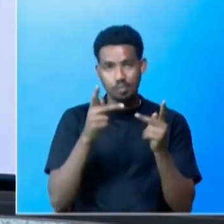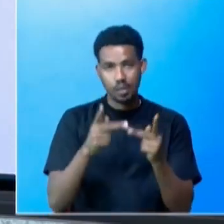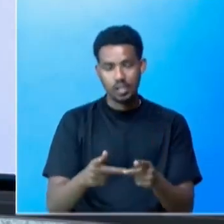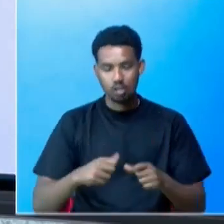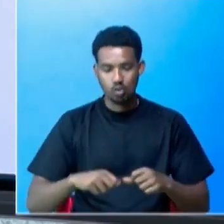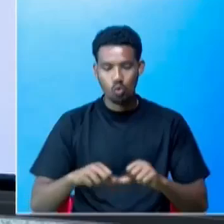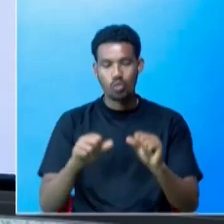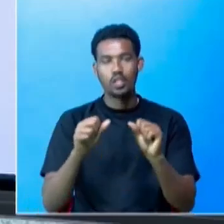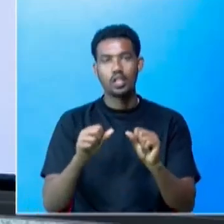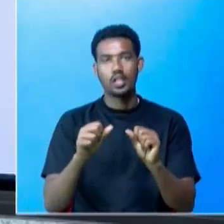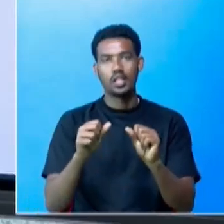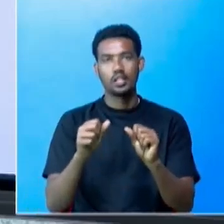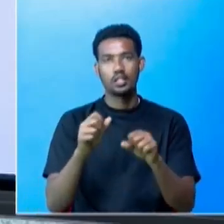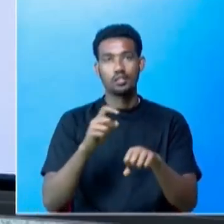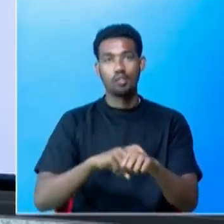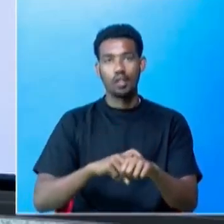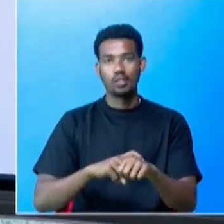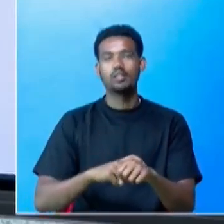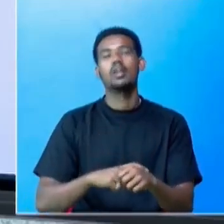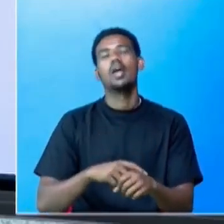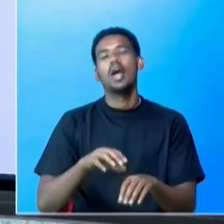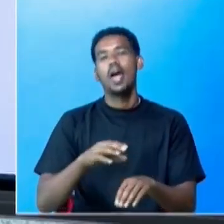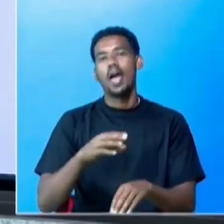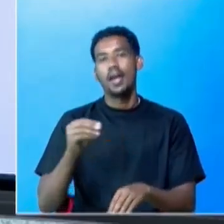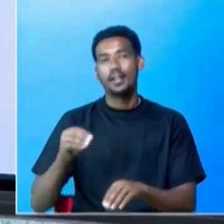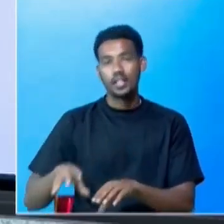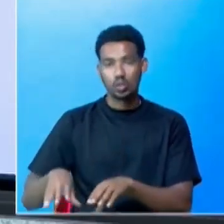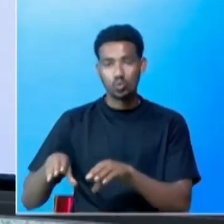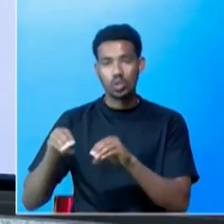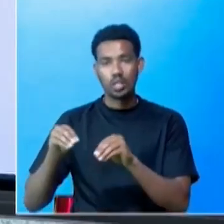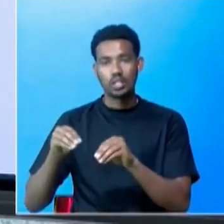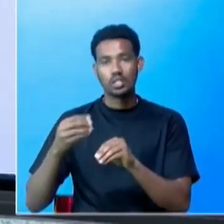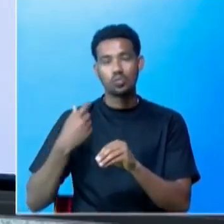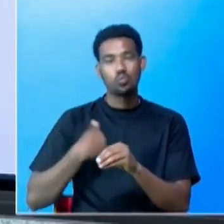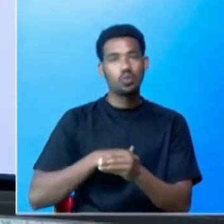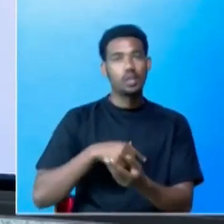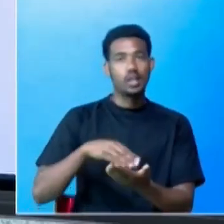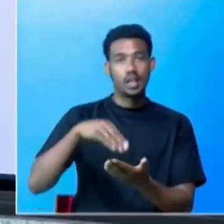tense. And also students, we will learn about